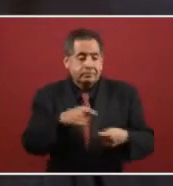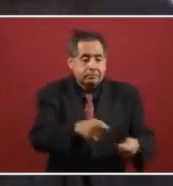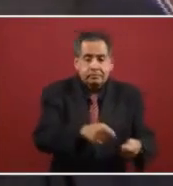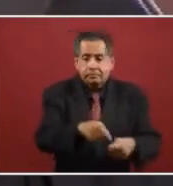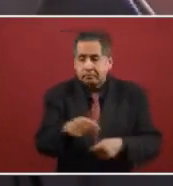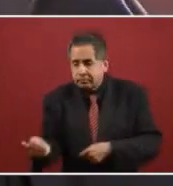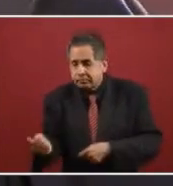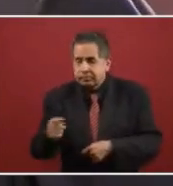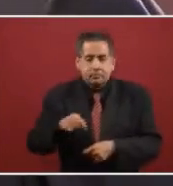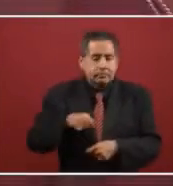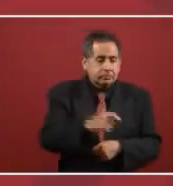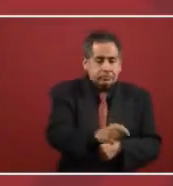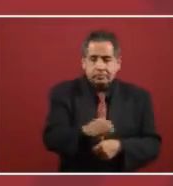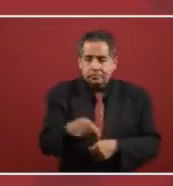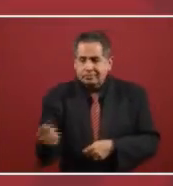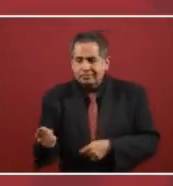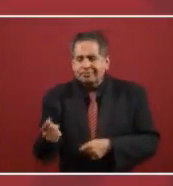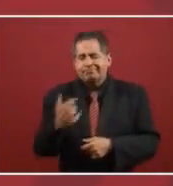Intermediaries